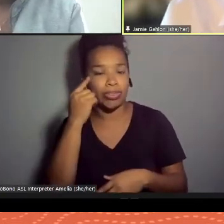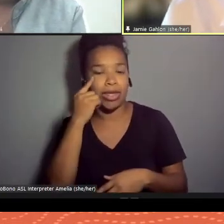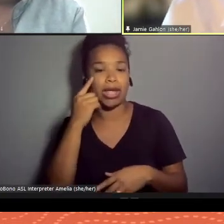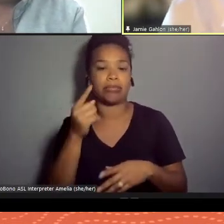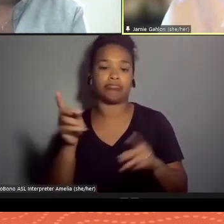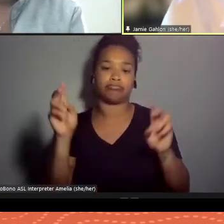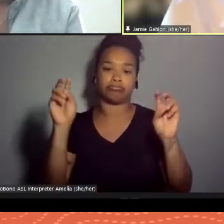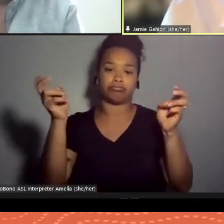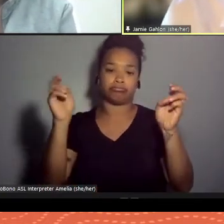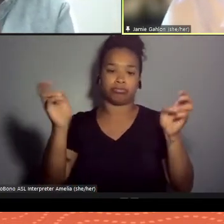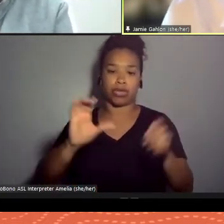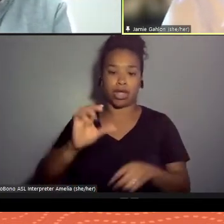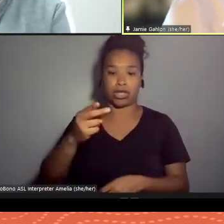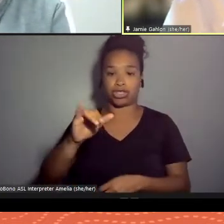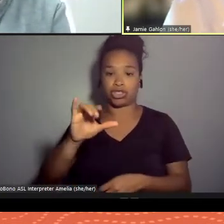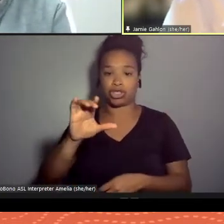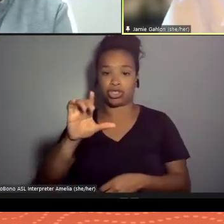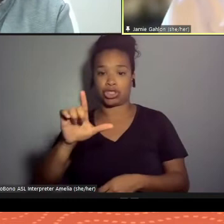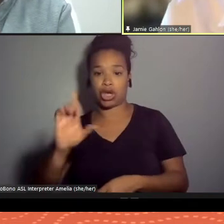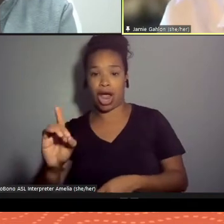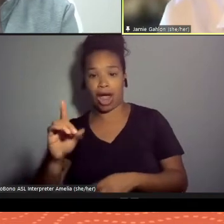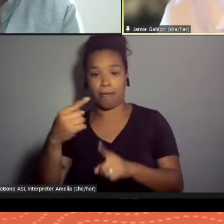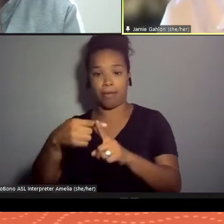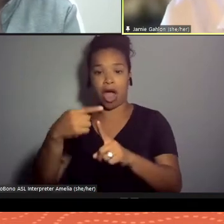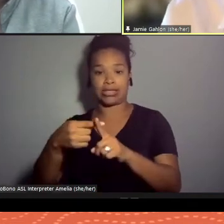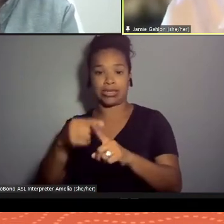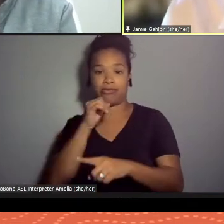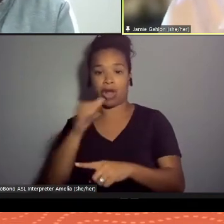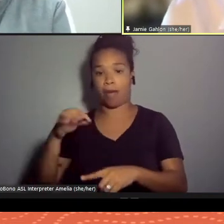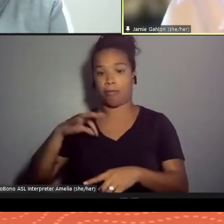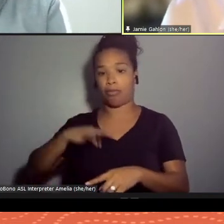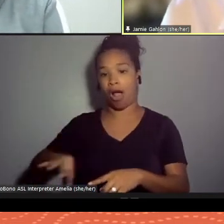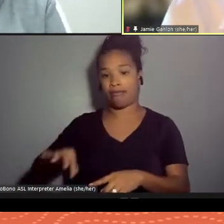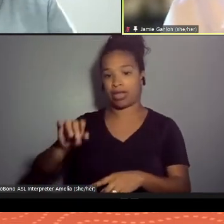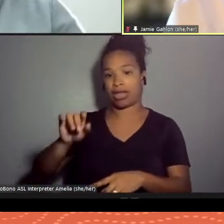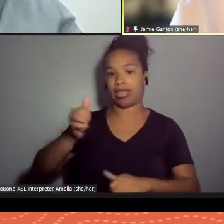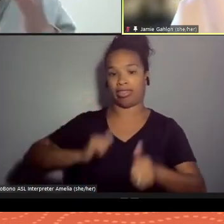positive nonprofit theater field looks and feels like.